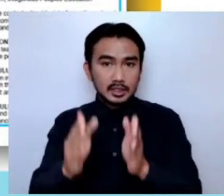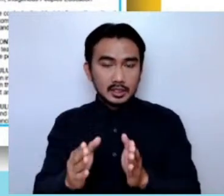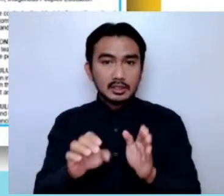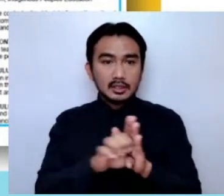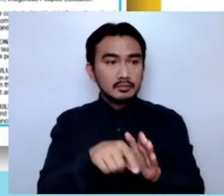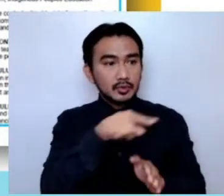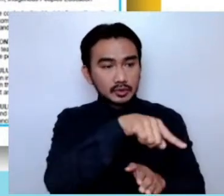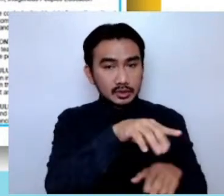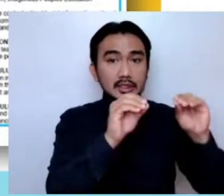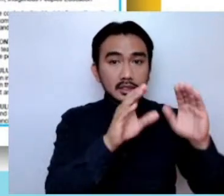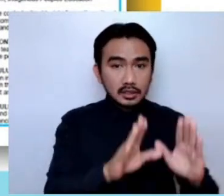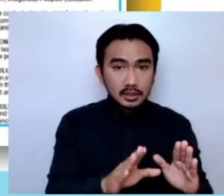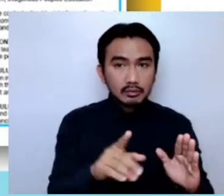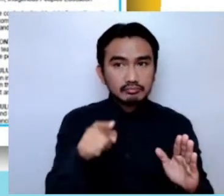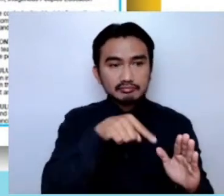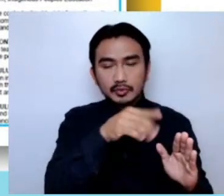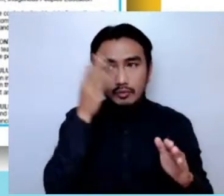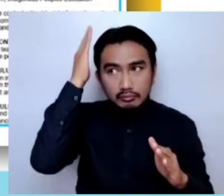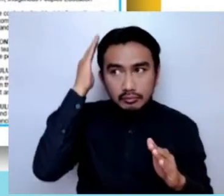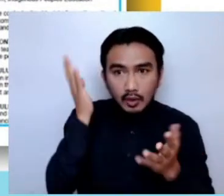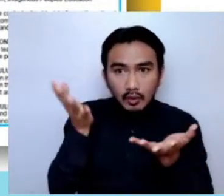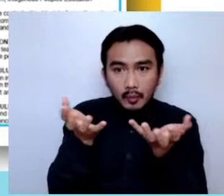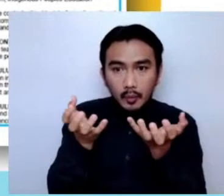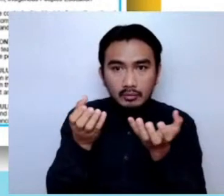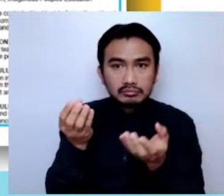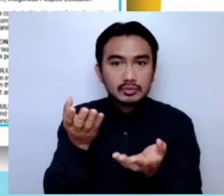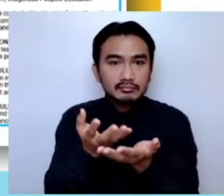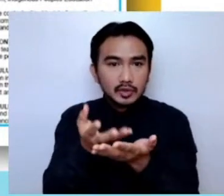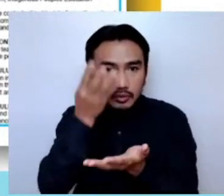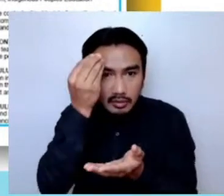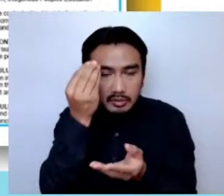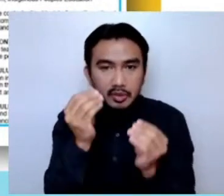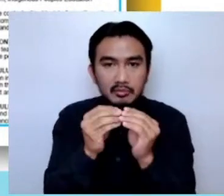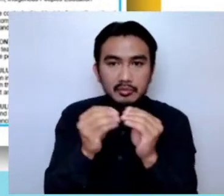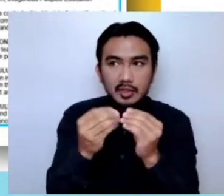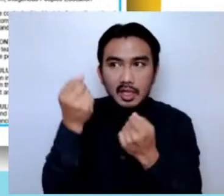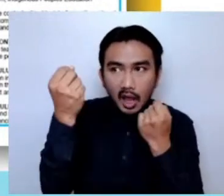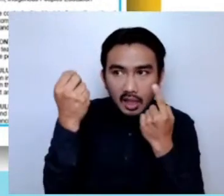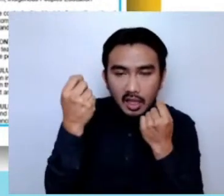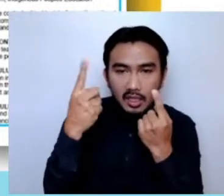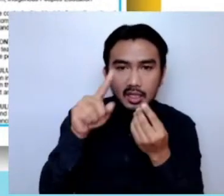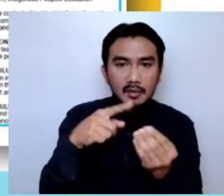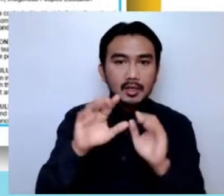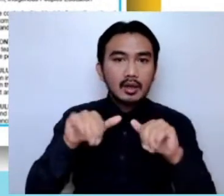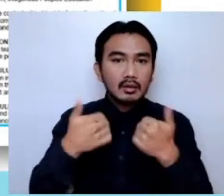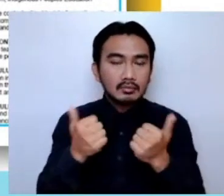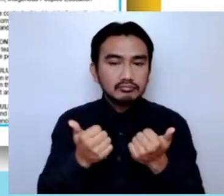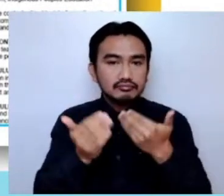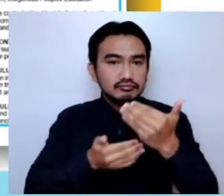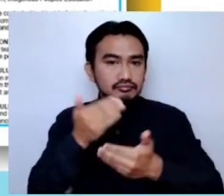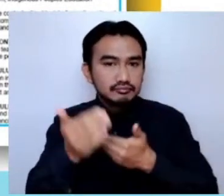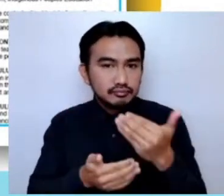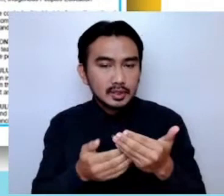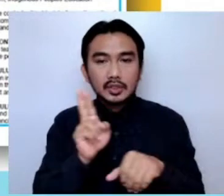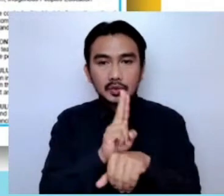would like to know more or understand better how each indicator should be demonstrated, then